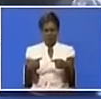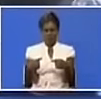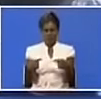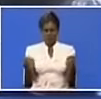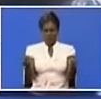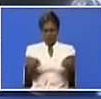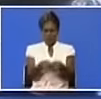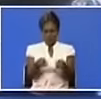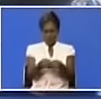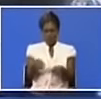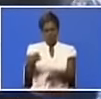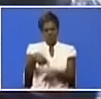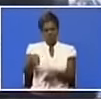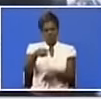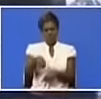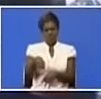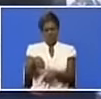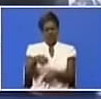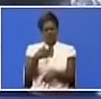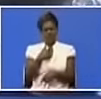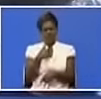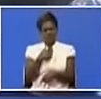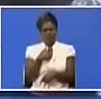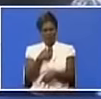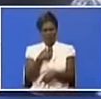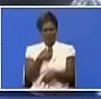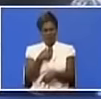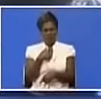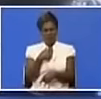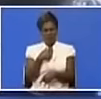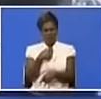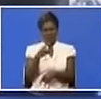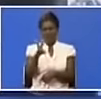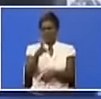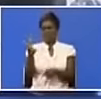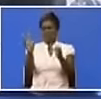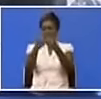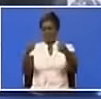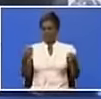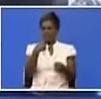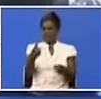we overcame Westgate, and Westgate today, the mall is open.